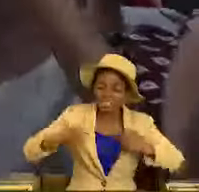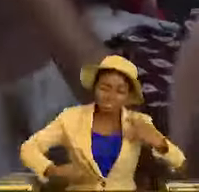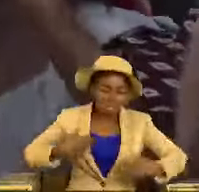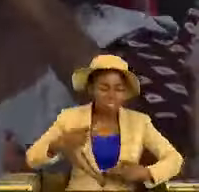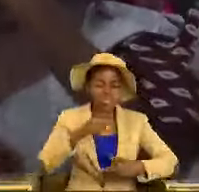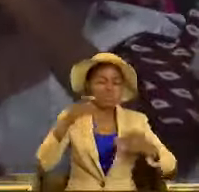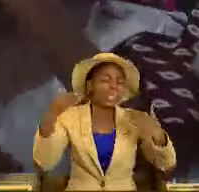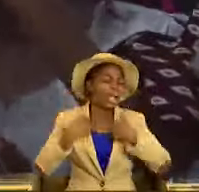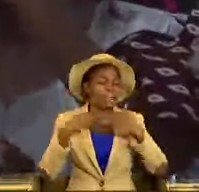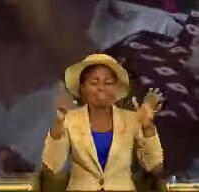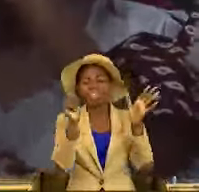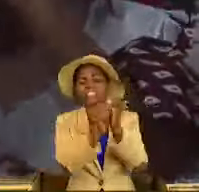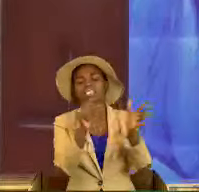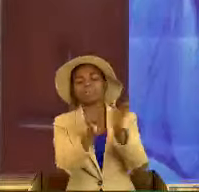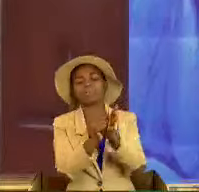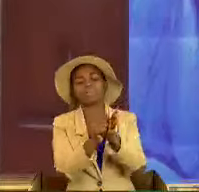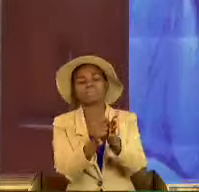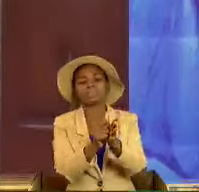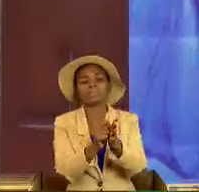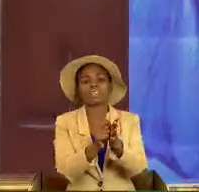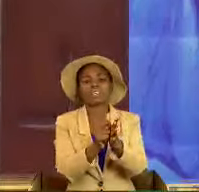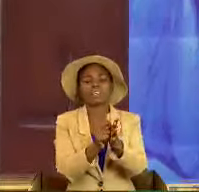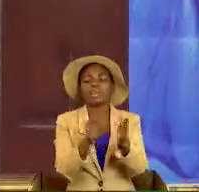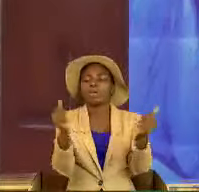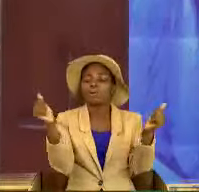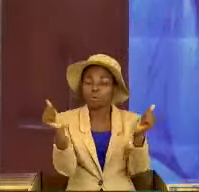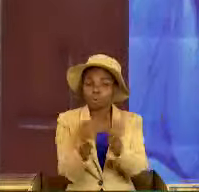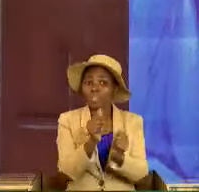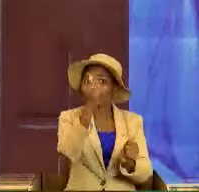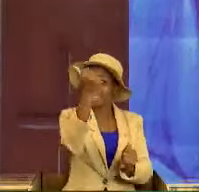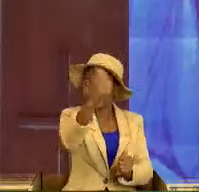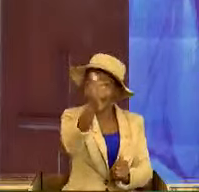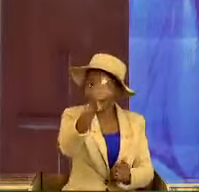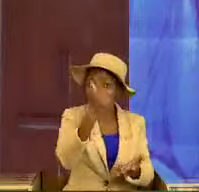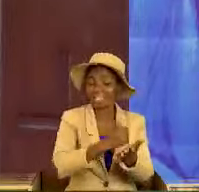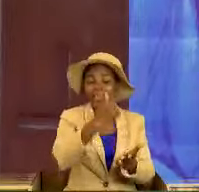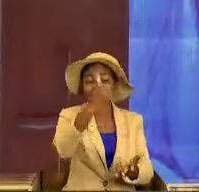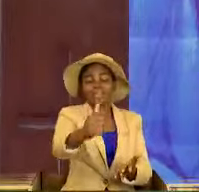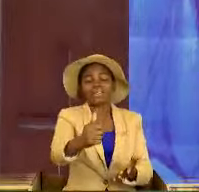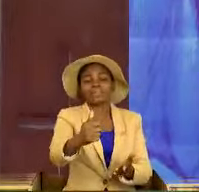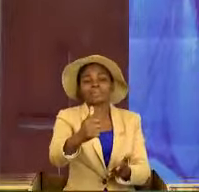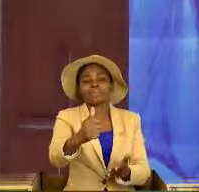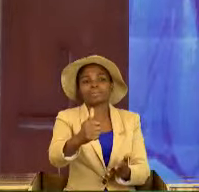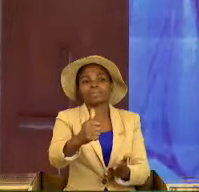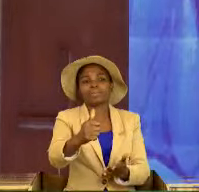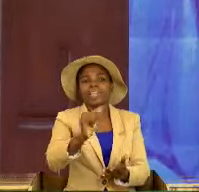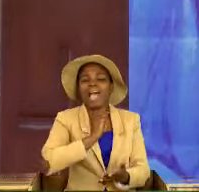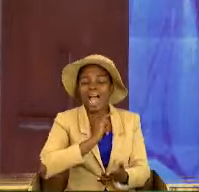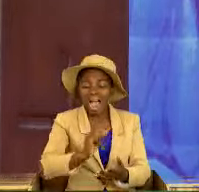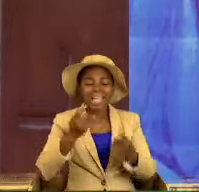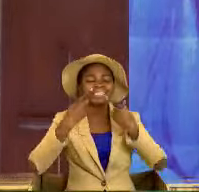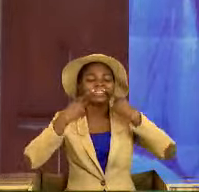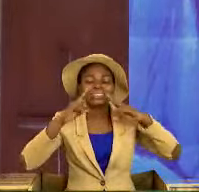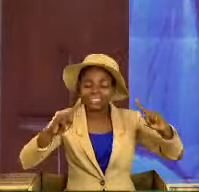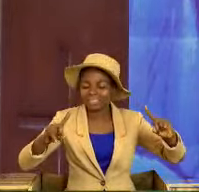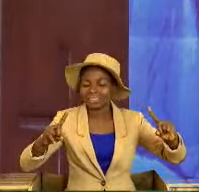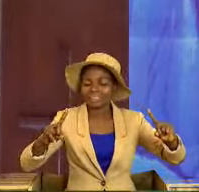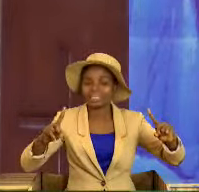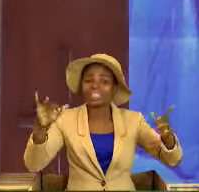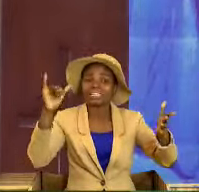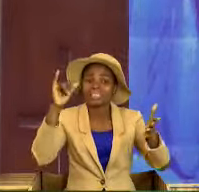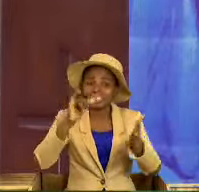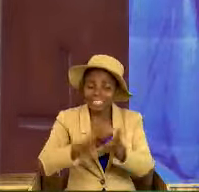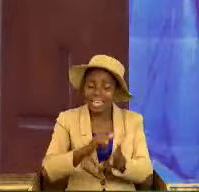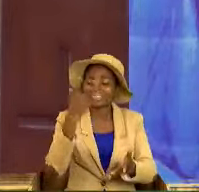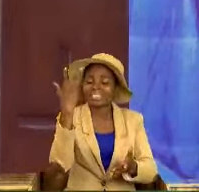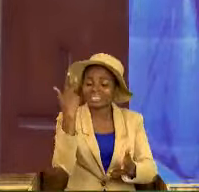have testimonies with a stold amen I decree that the